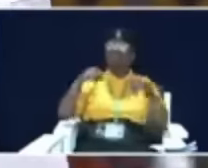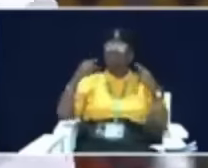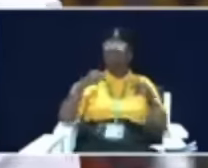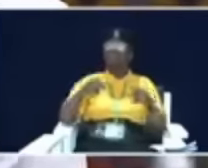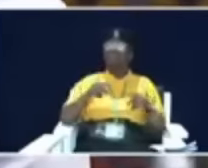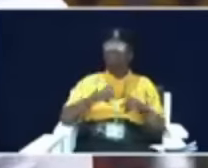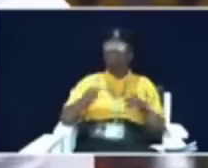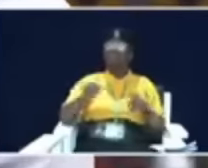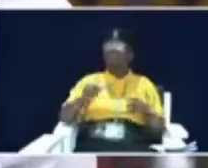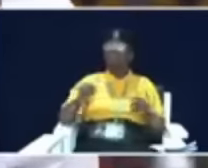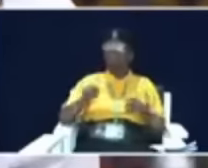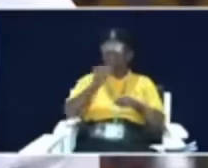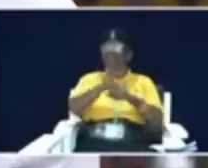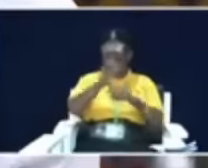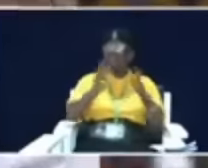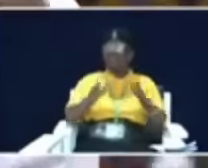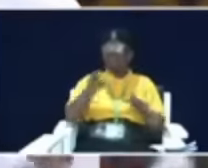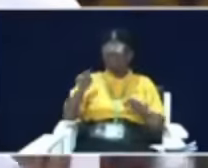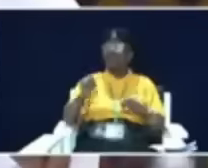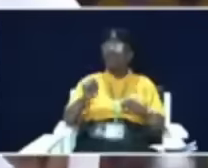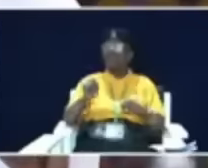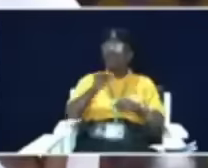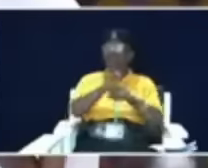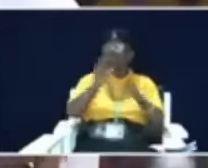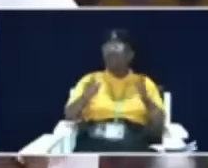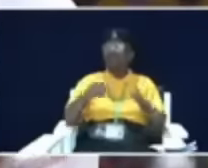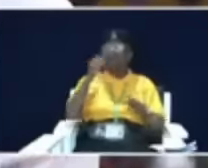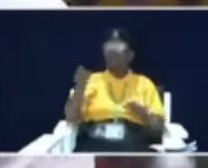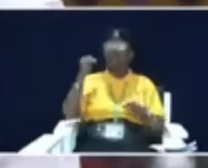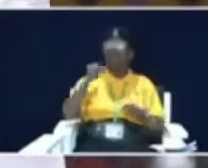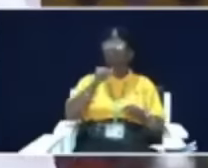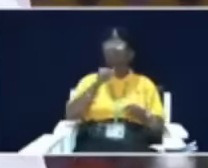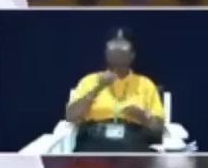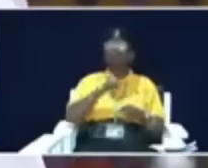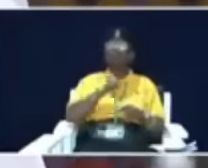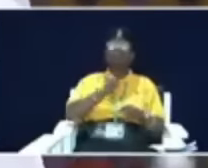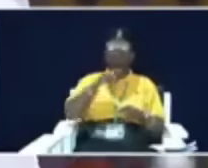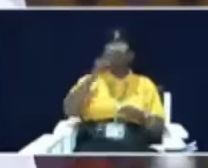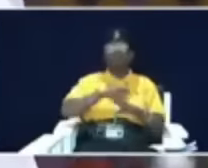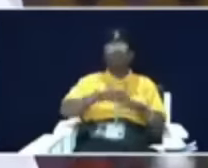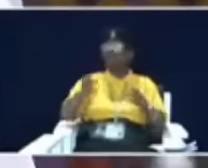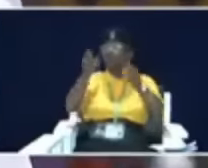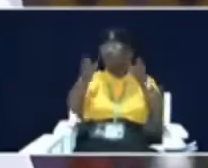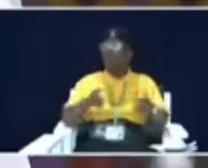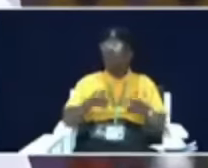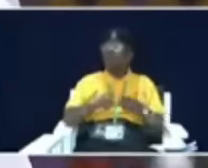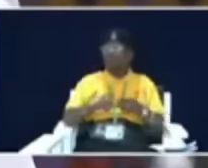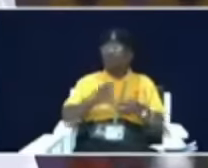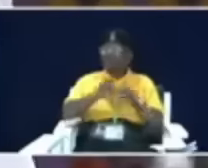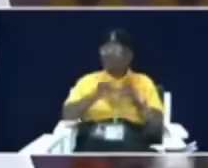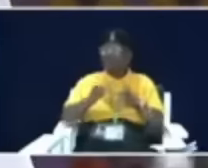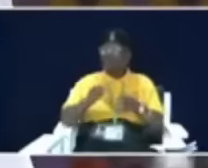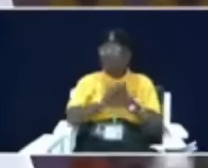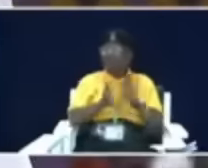to interpret for a pastor became a general overseer who interpreted for